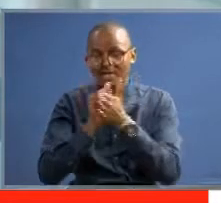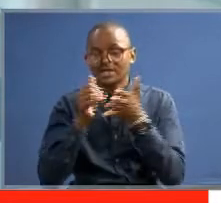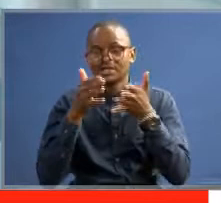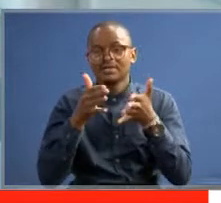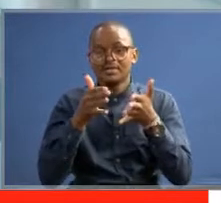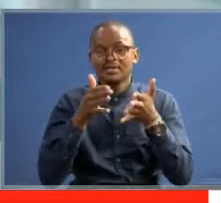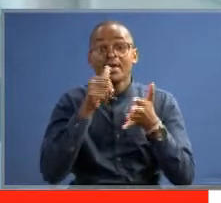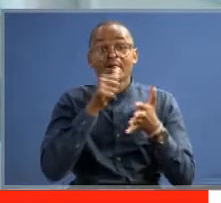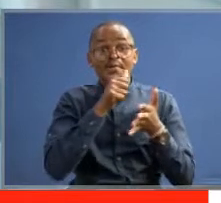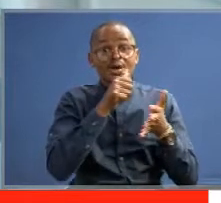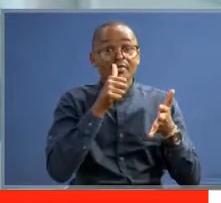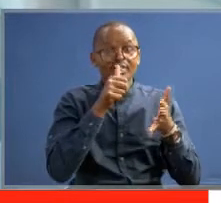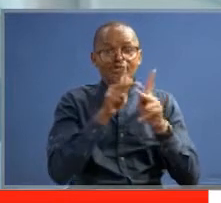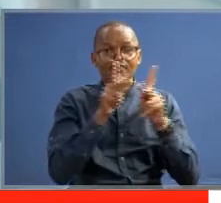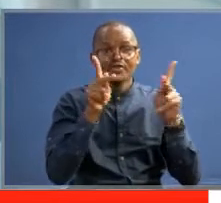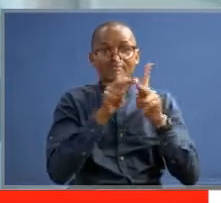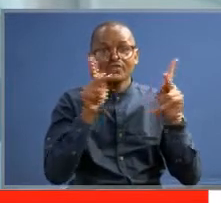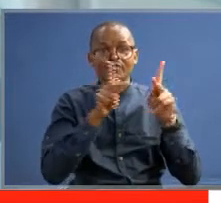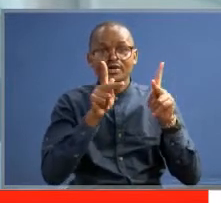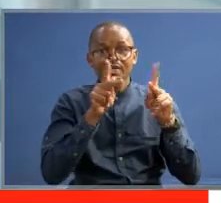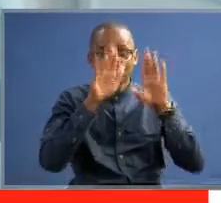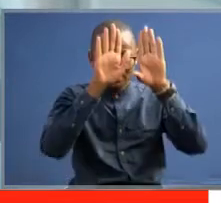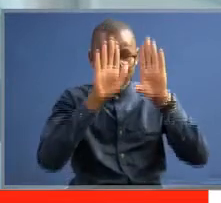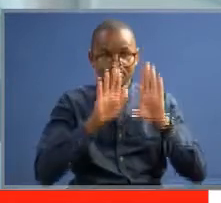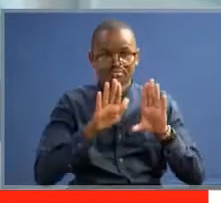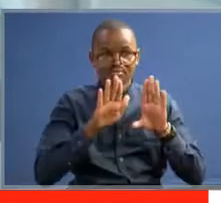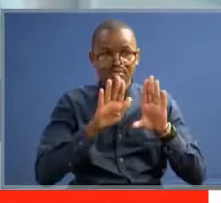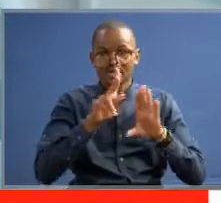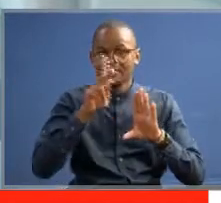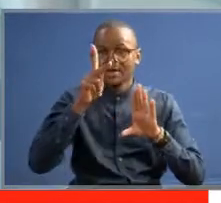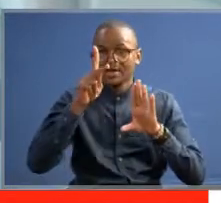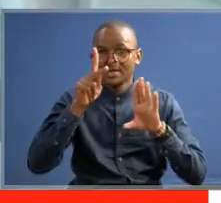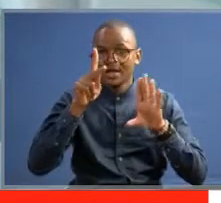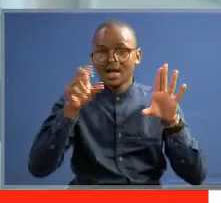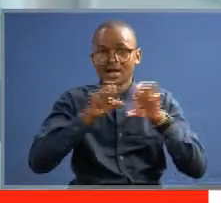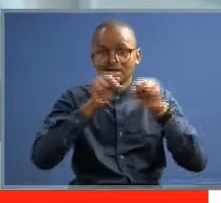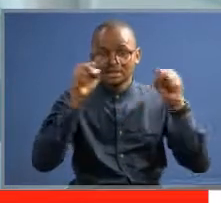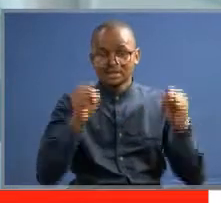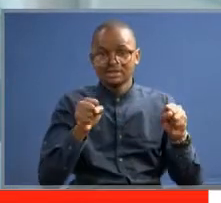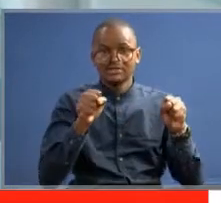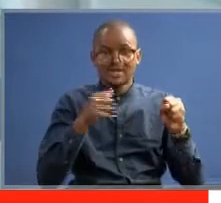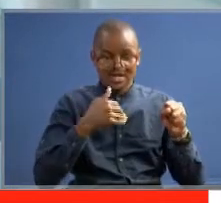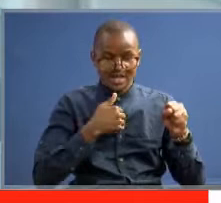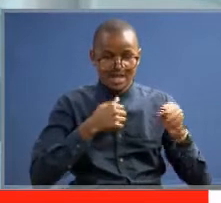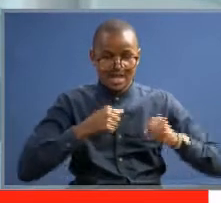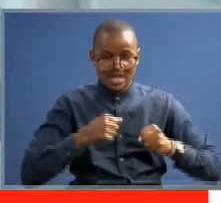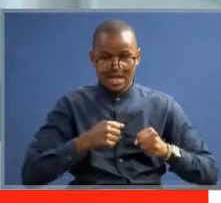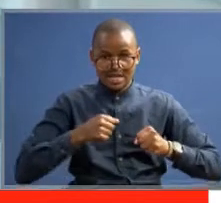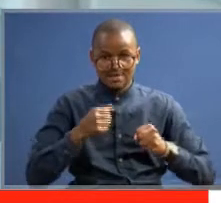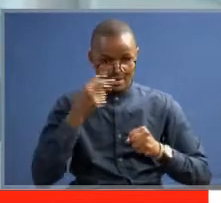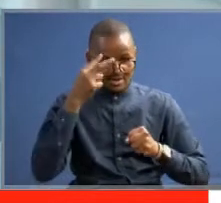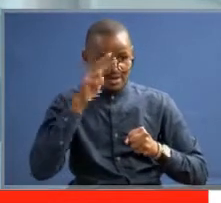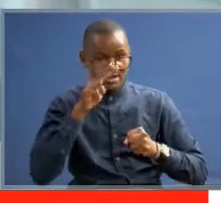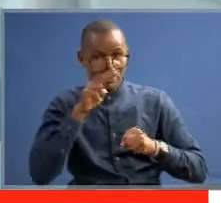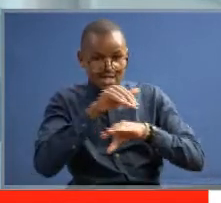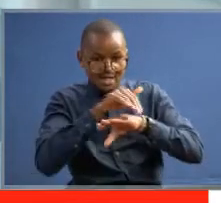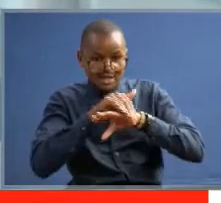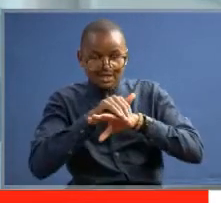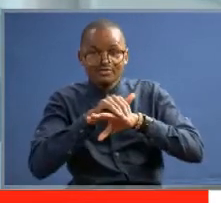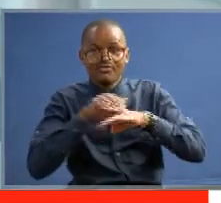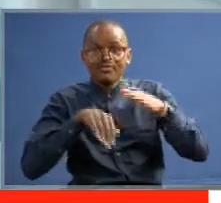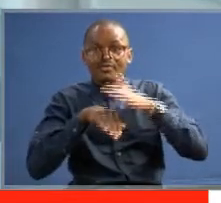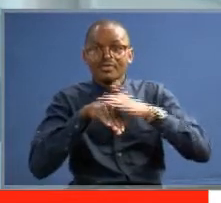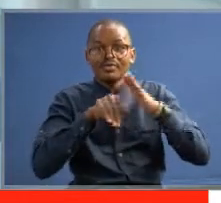The private sector is very, very crucial. The Kenyan system, we are very happy to watch English football on